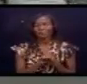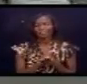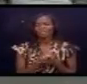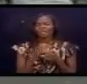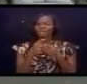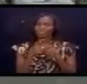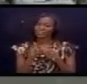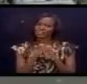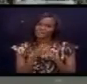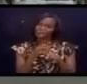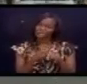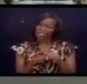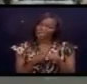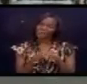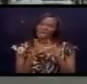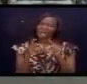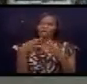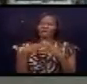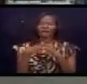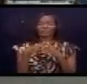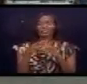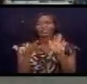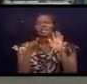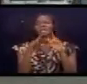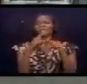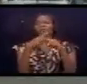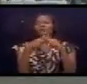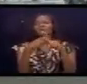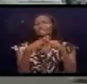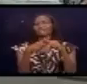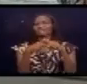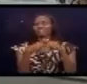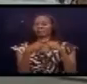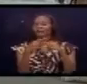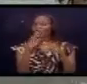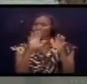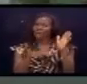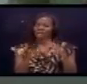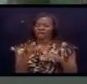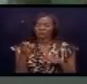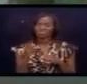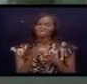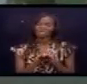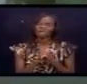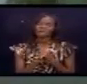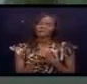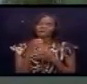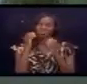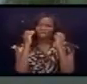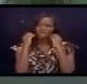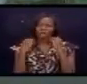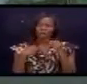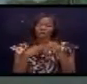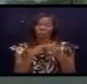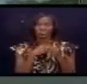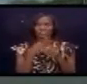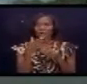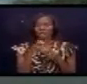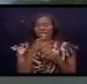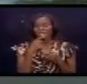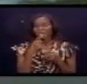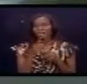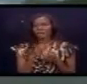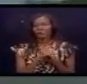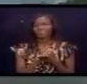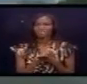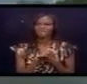high HIV infection rate. Dr. Frank Towell of Queen Elizabeth Central Hospital believes there are more factors at play in this lakeside